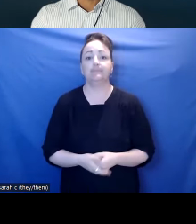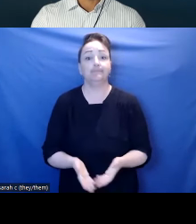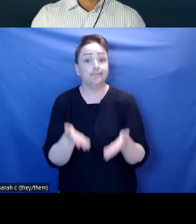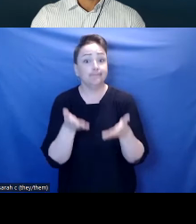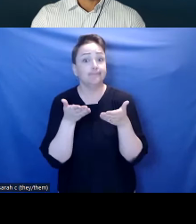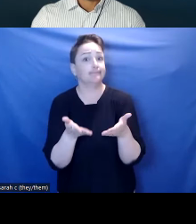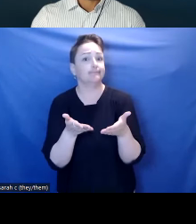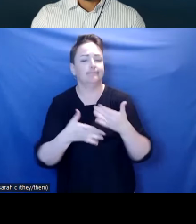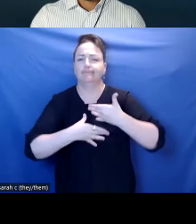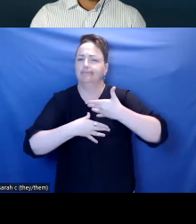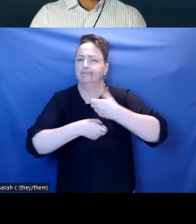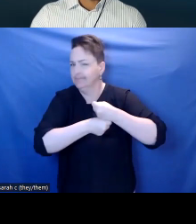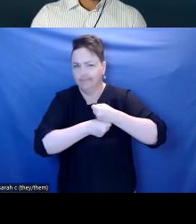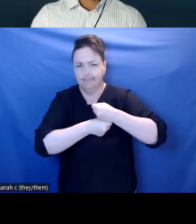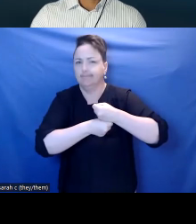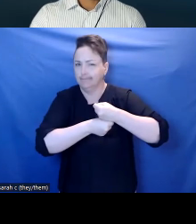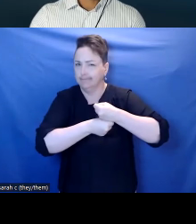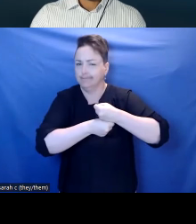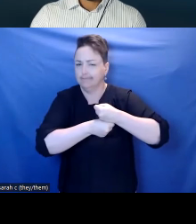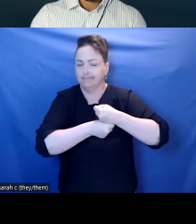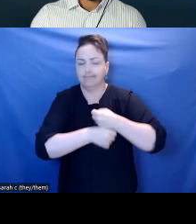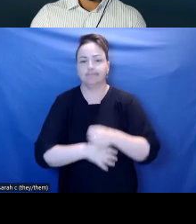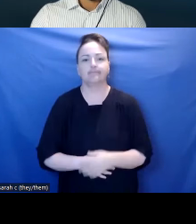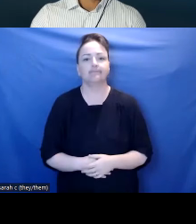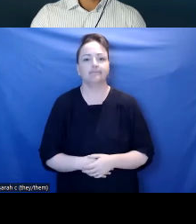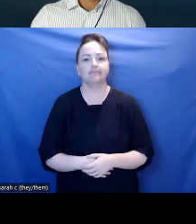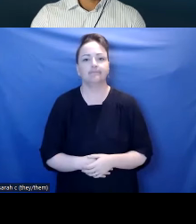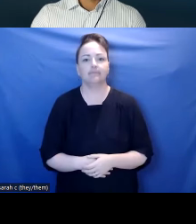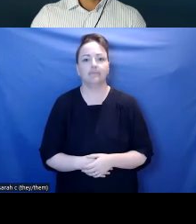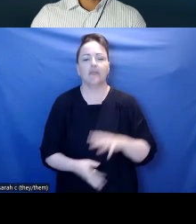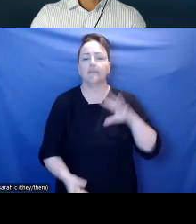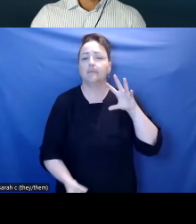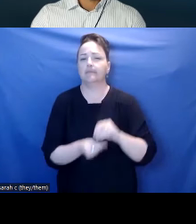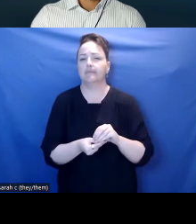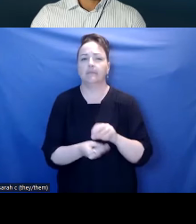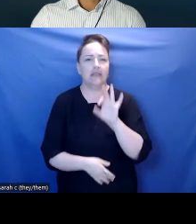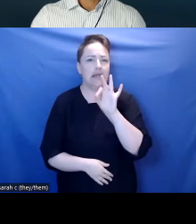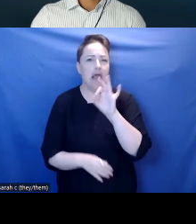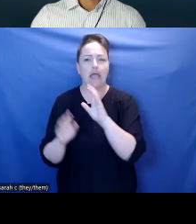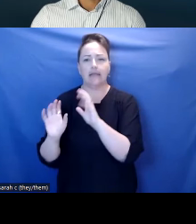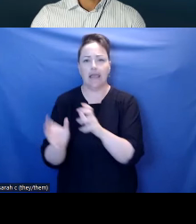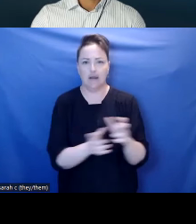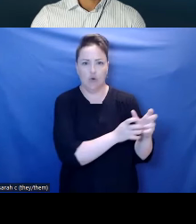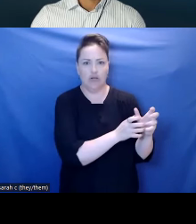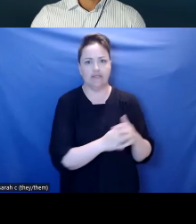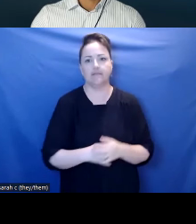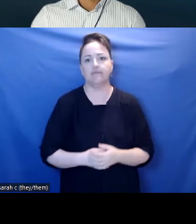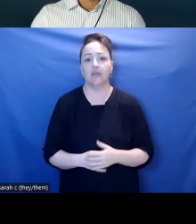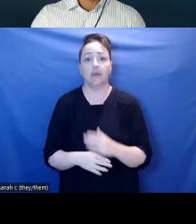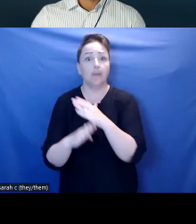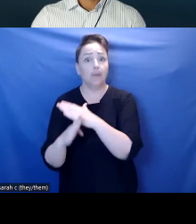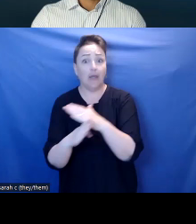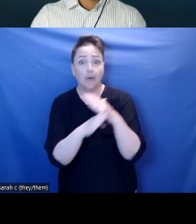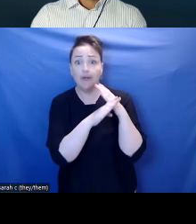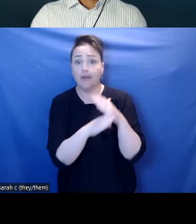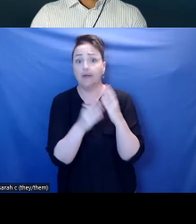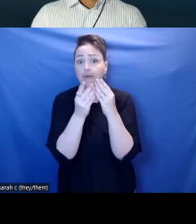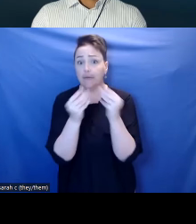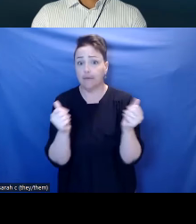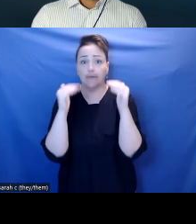some tools in the toolkit. They're organized into 9 categories. So removing regulatory barriers, incentivizing residential